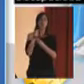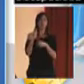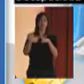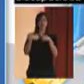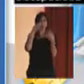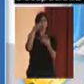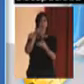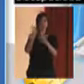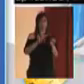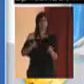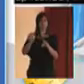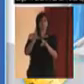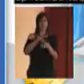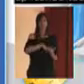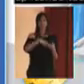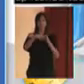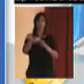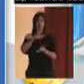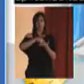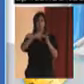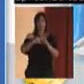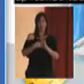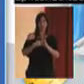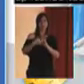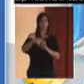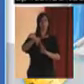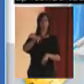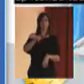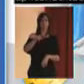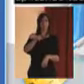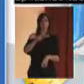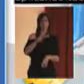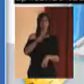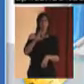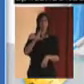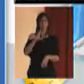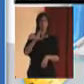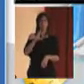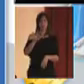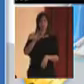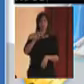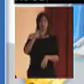Students with Disabilities through Physical Objects Applying RFID Technology.